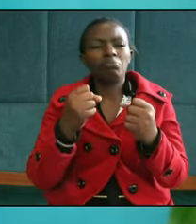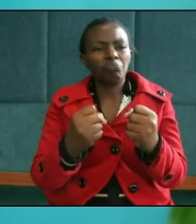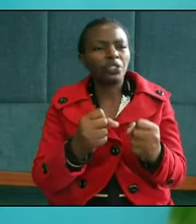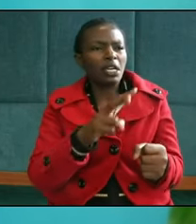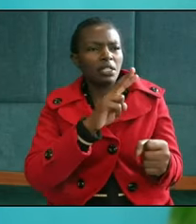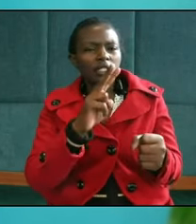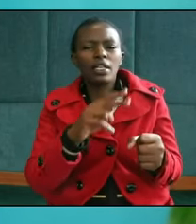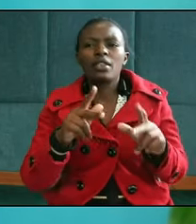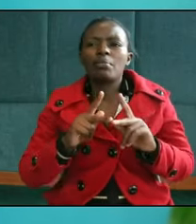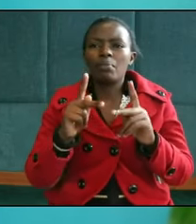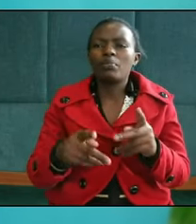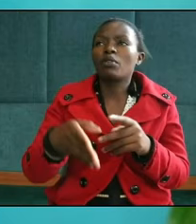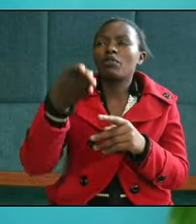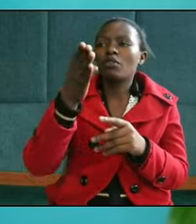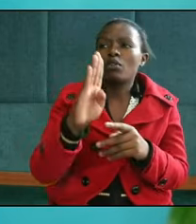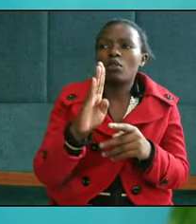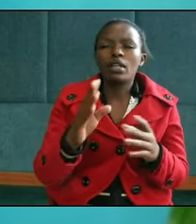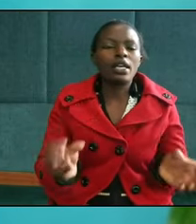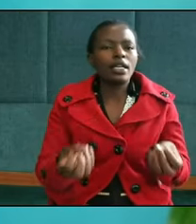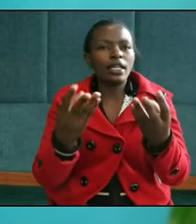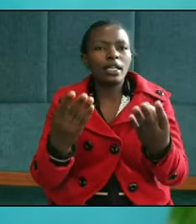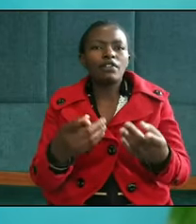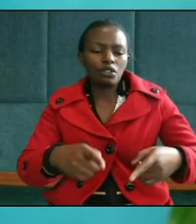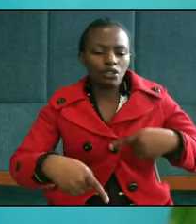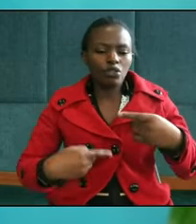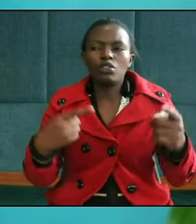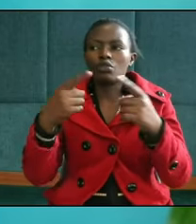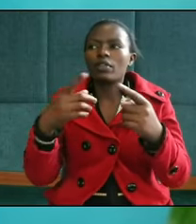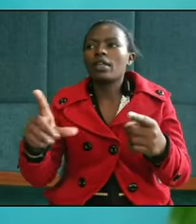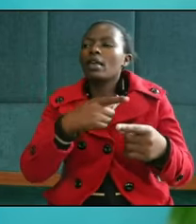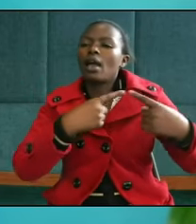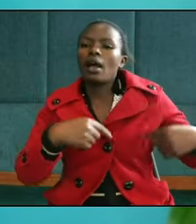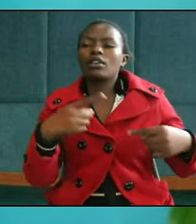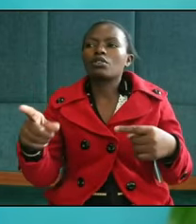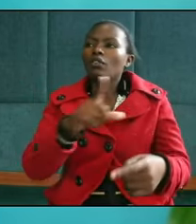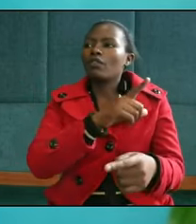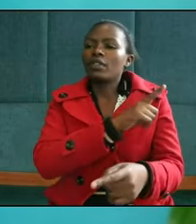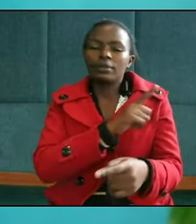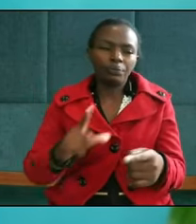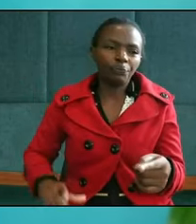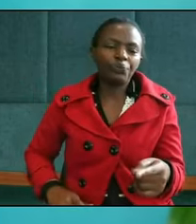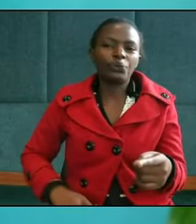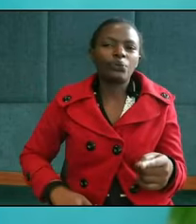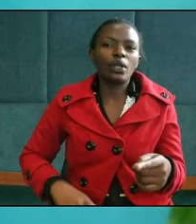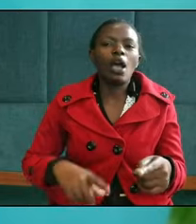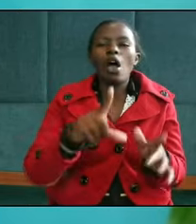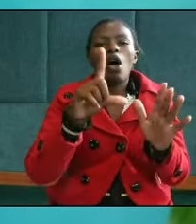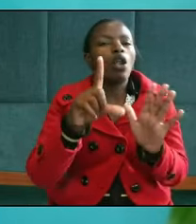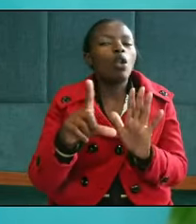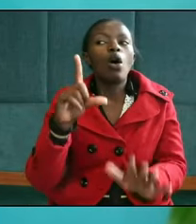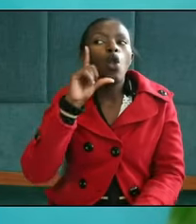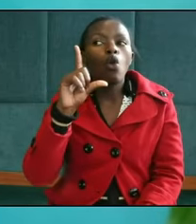people of God, brings joy to the heart of God. Luke chapter 15, verse 7. There is joy in heaven over one